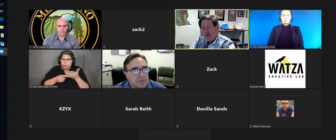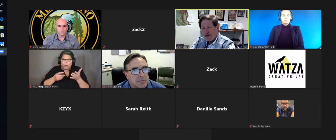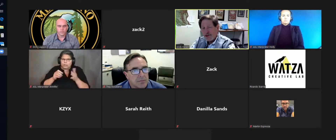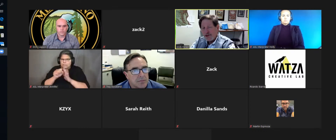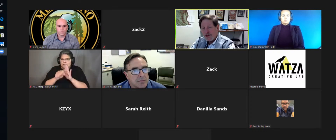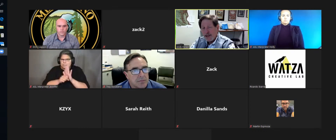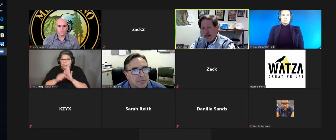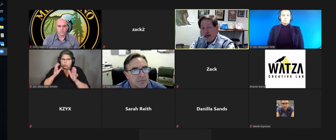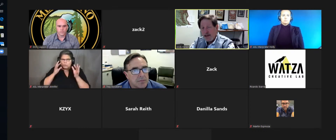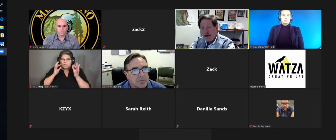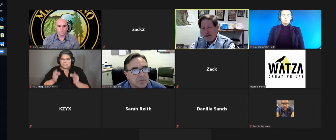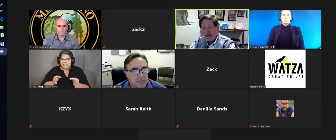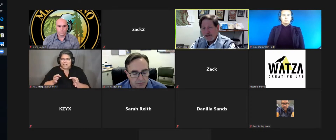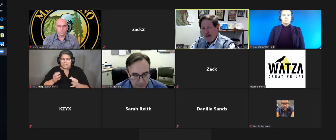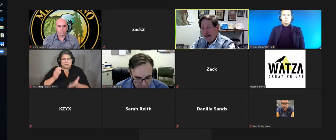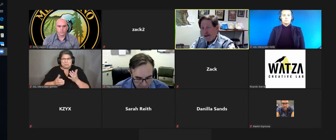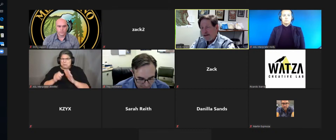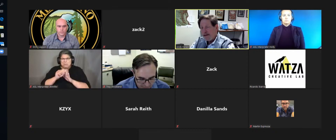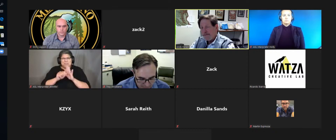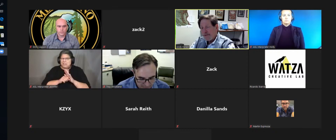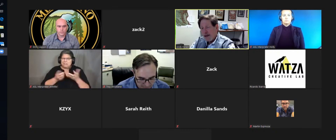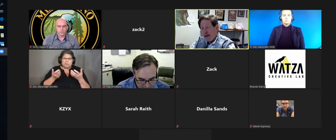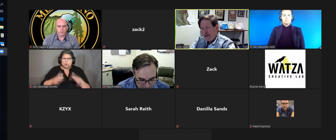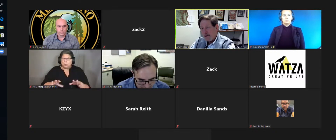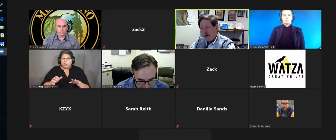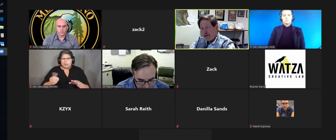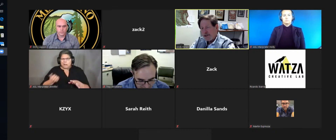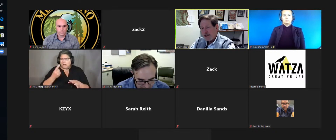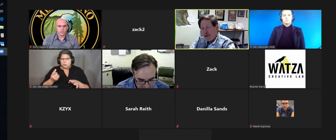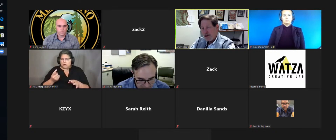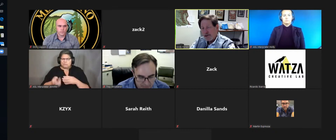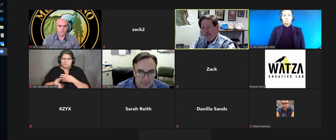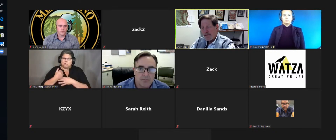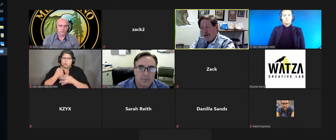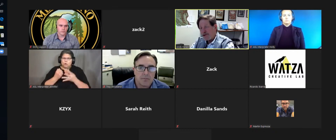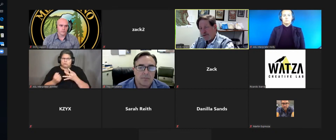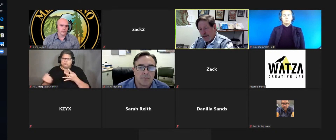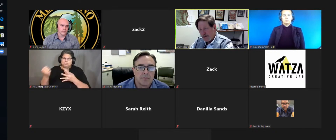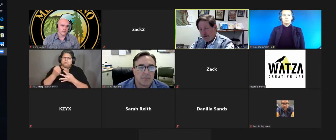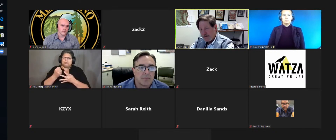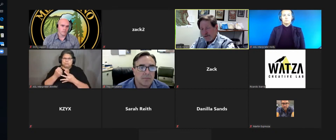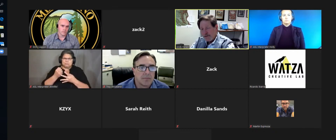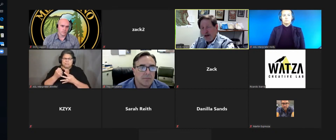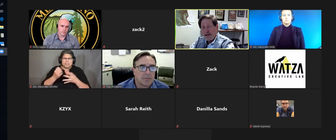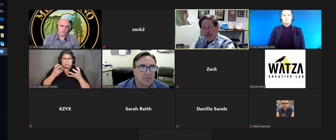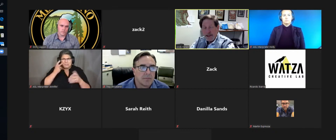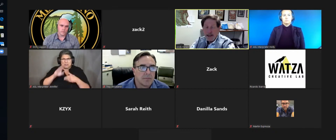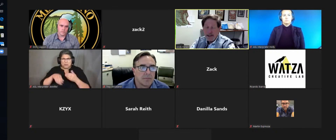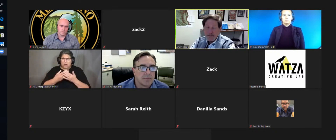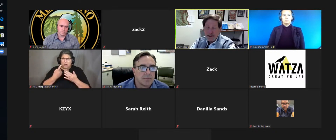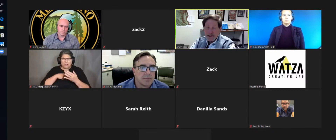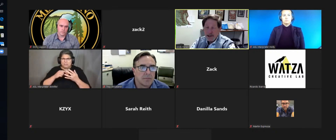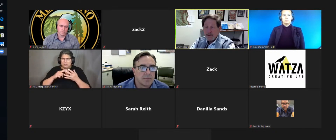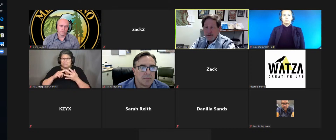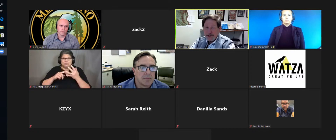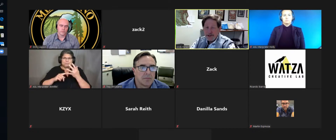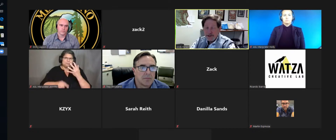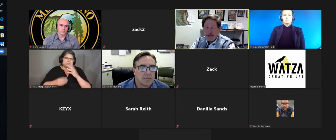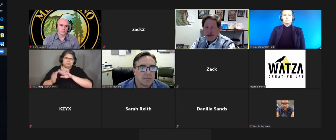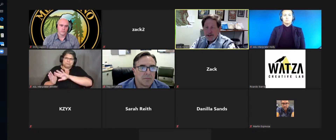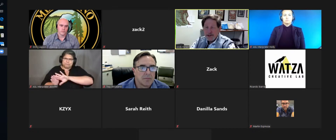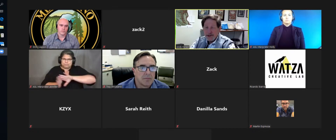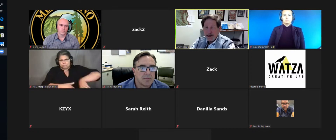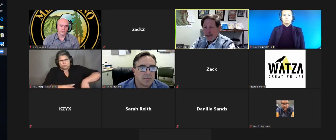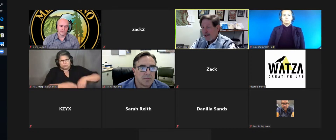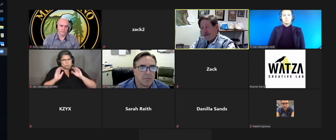have an aversion to sending any counties back. They want to see us all sort of graduate to not needing any of these colored